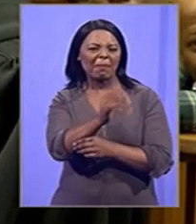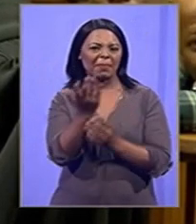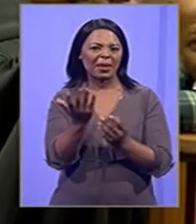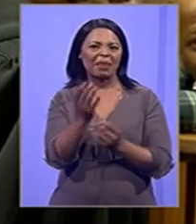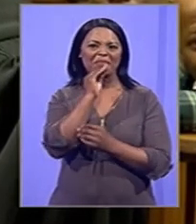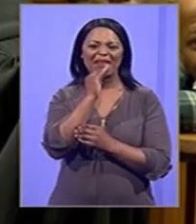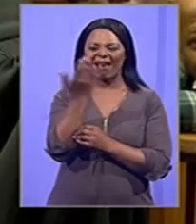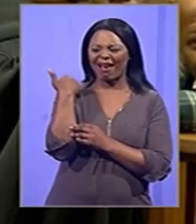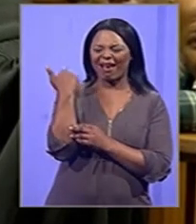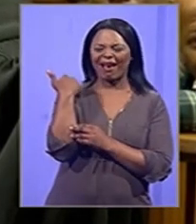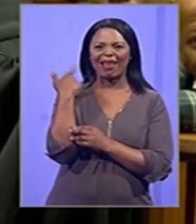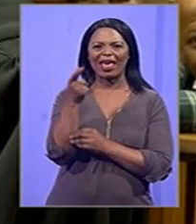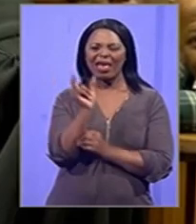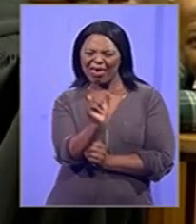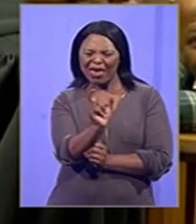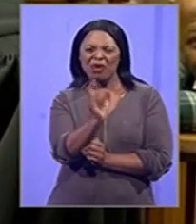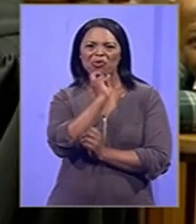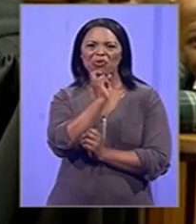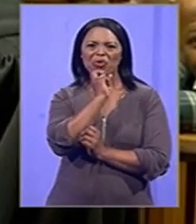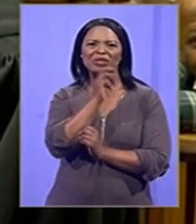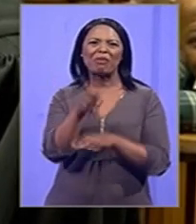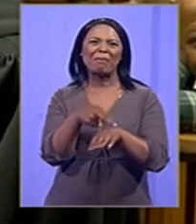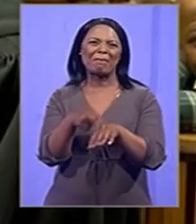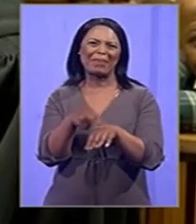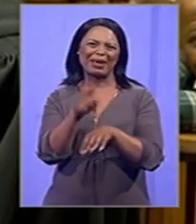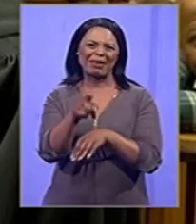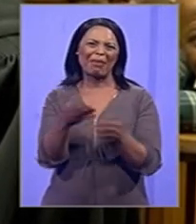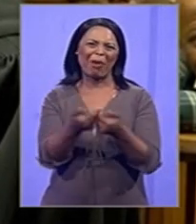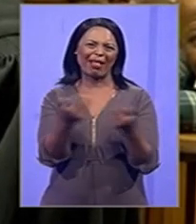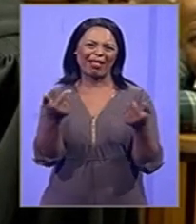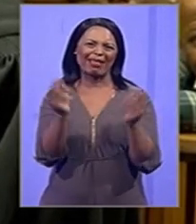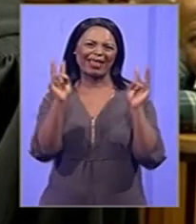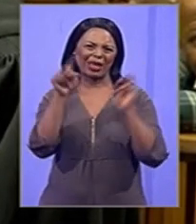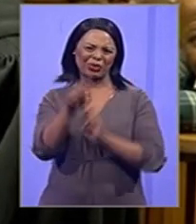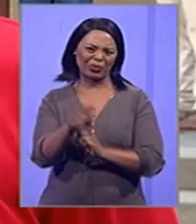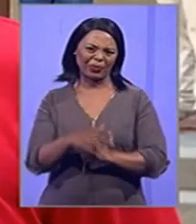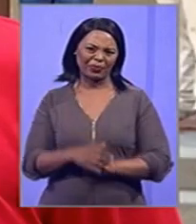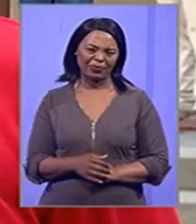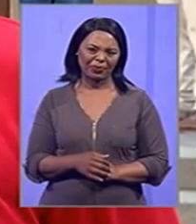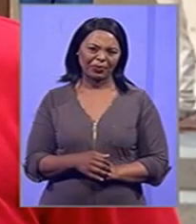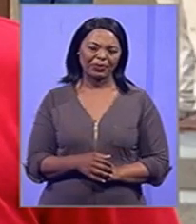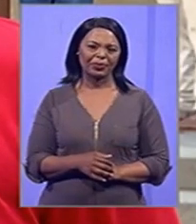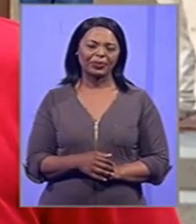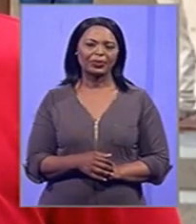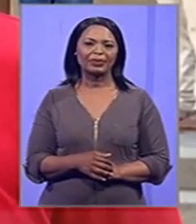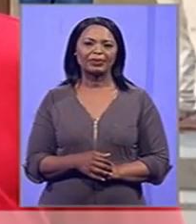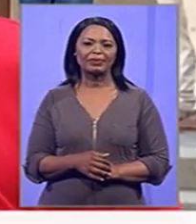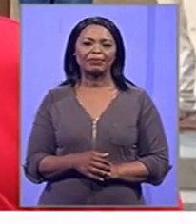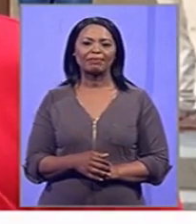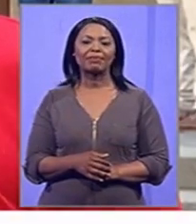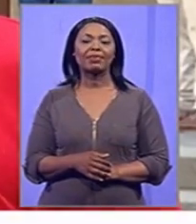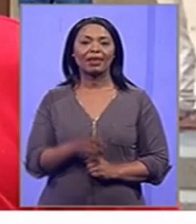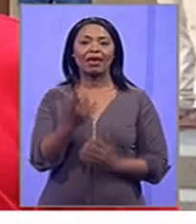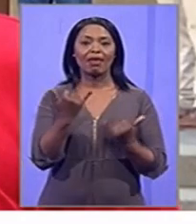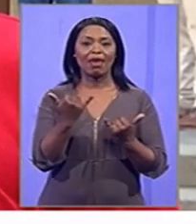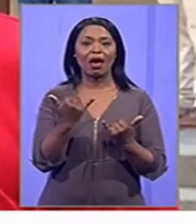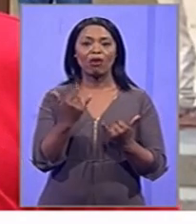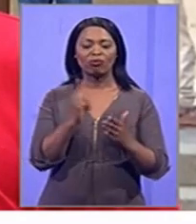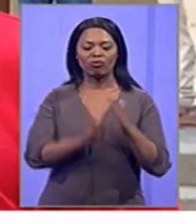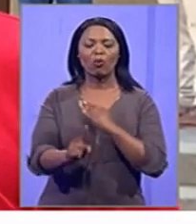that word and its inherent link to genocide. We're in court with gangsters who